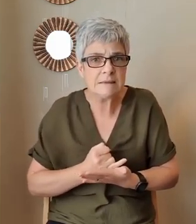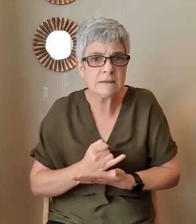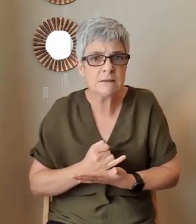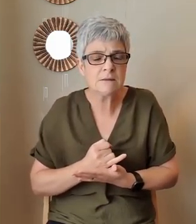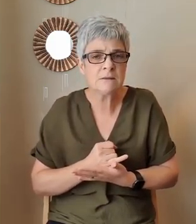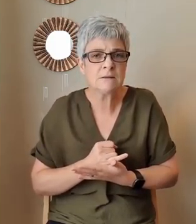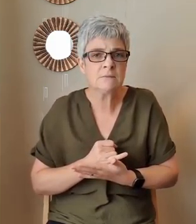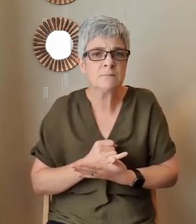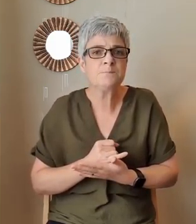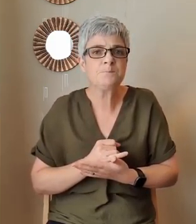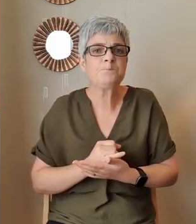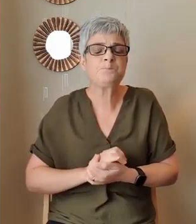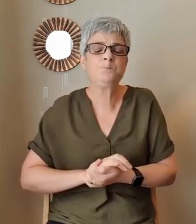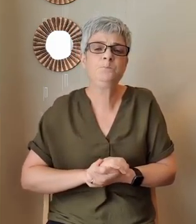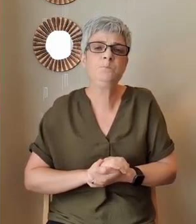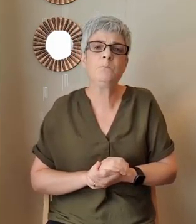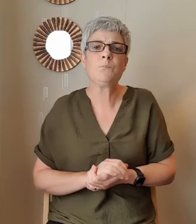holy.